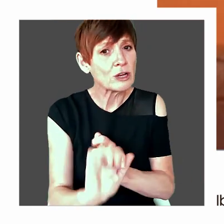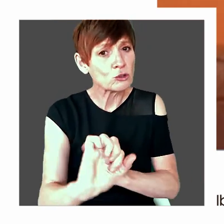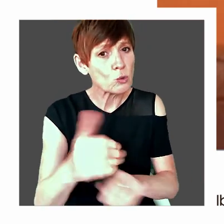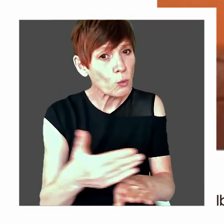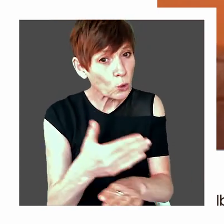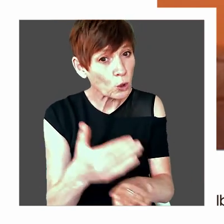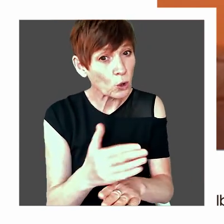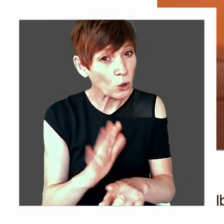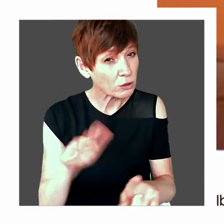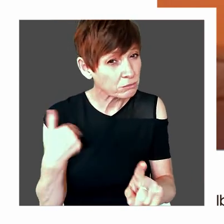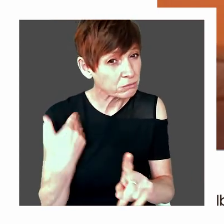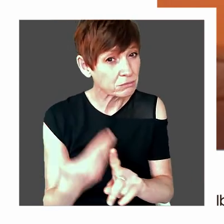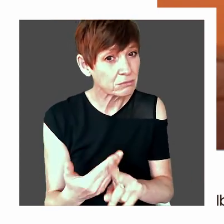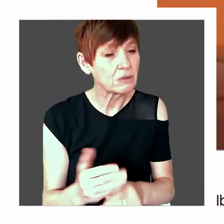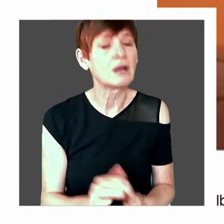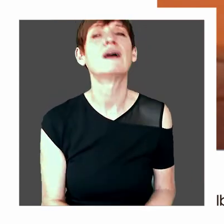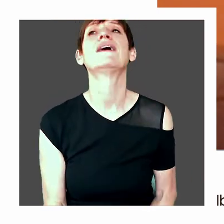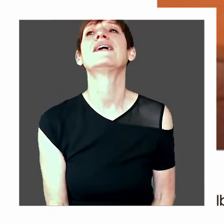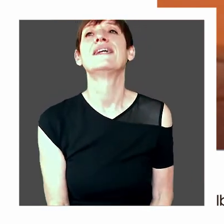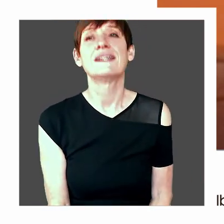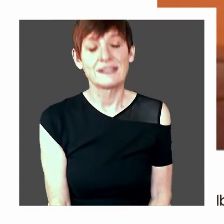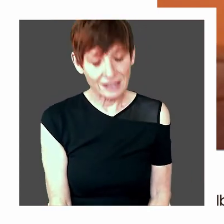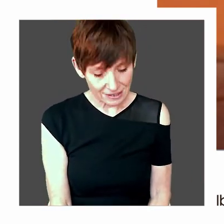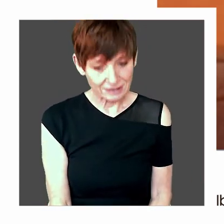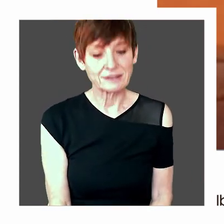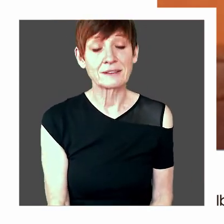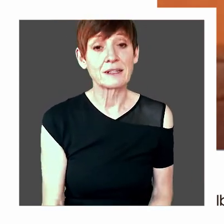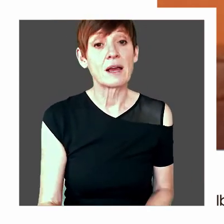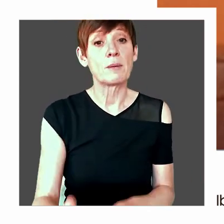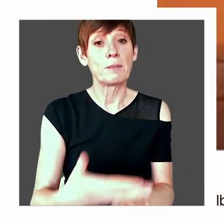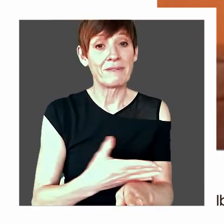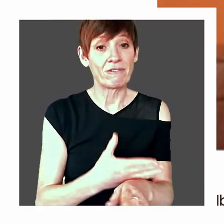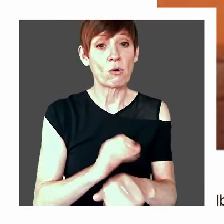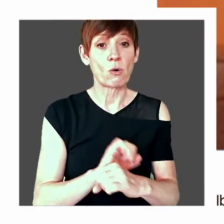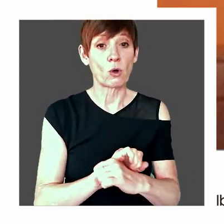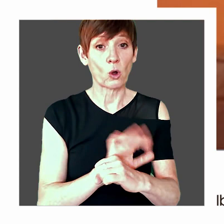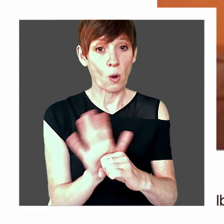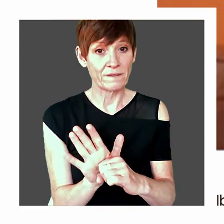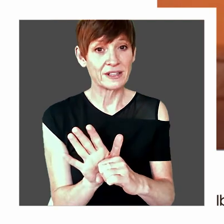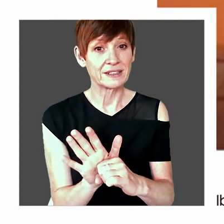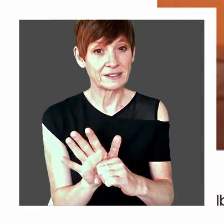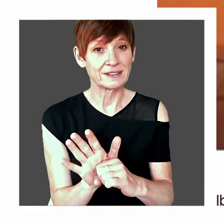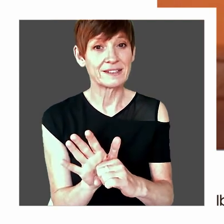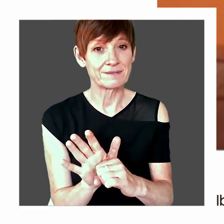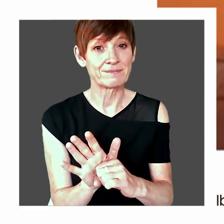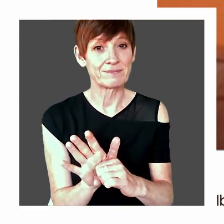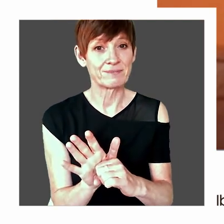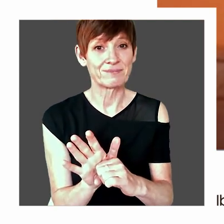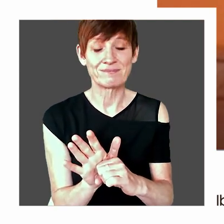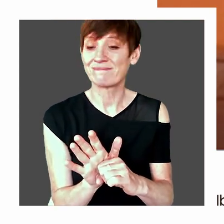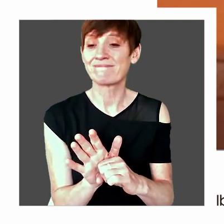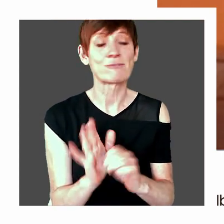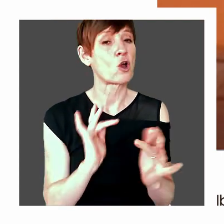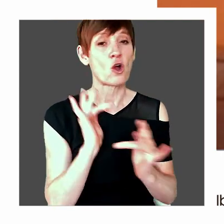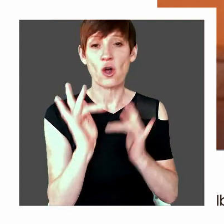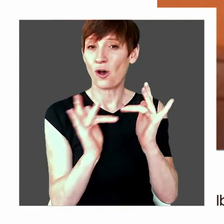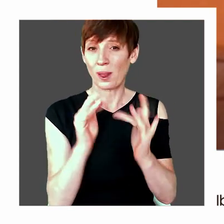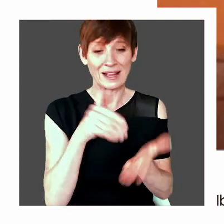Yes, the pandemic. So before the pandemic hit, I wasn't selling online